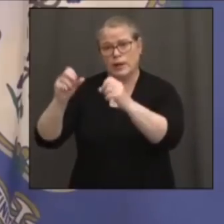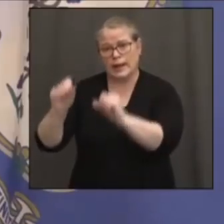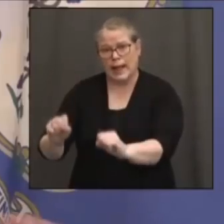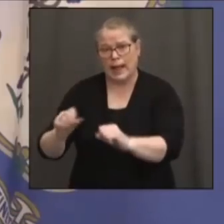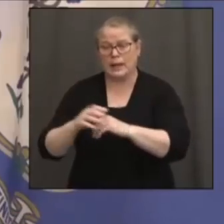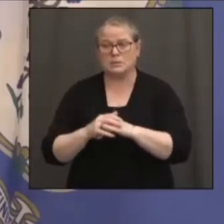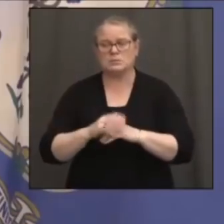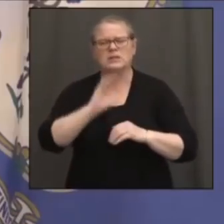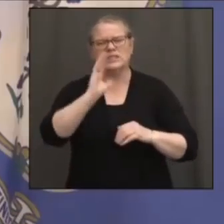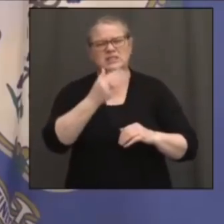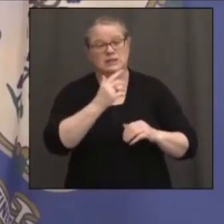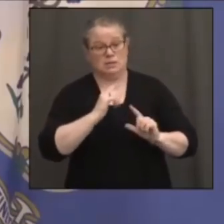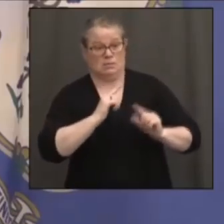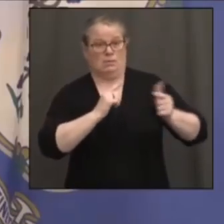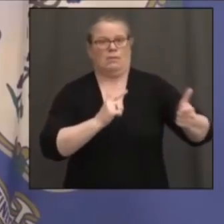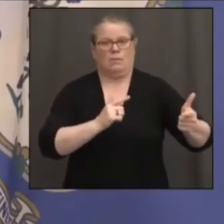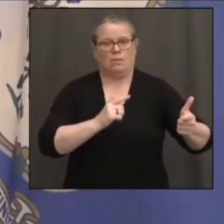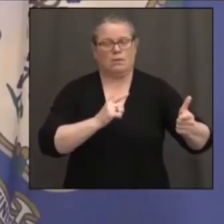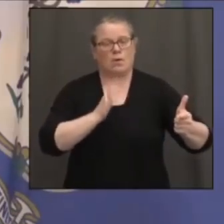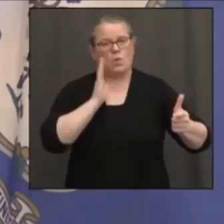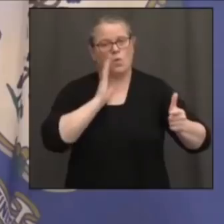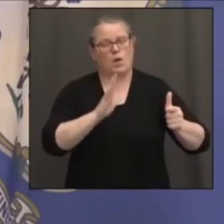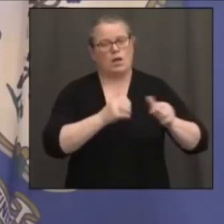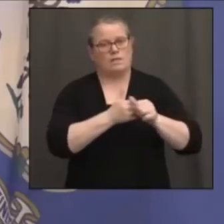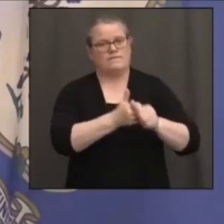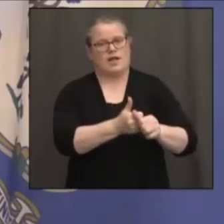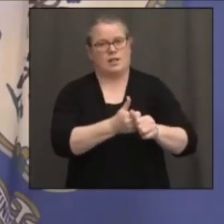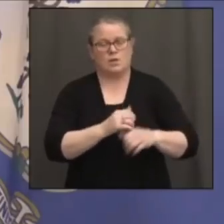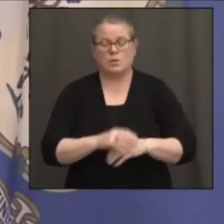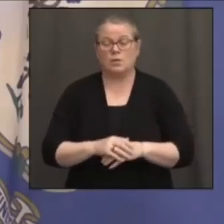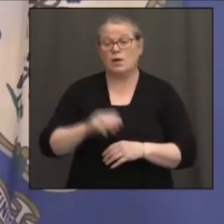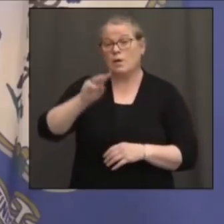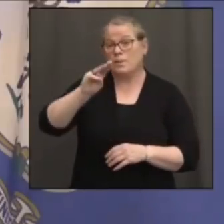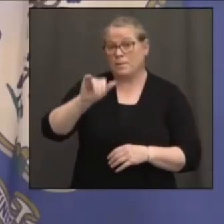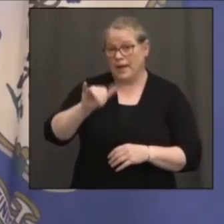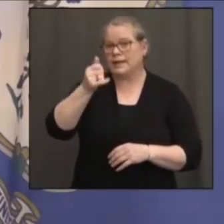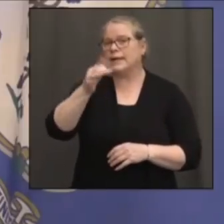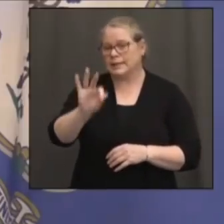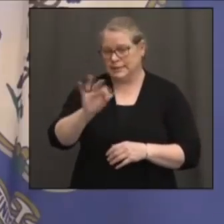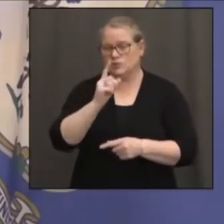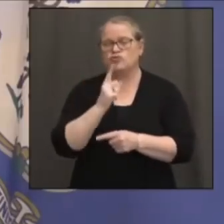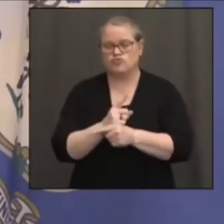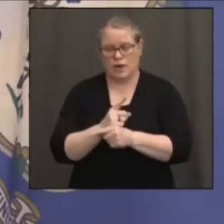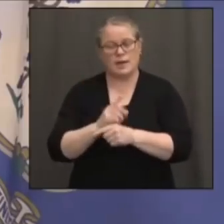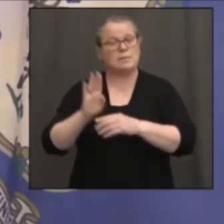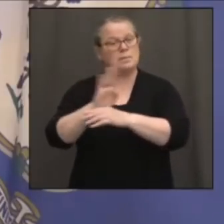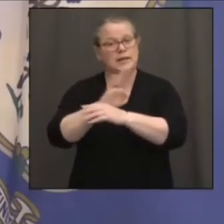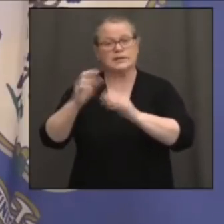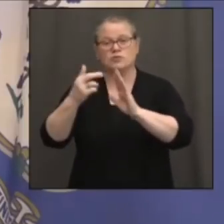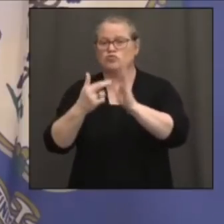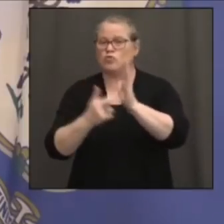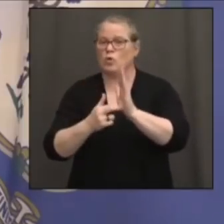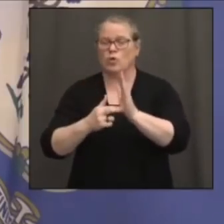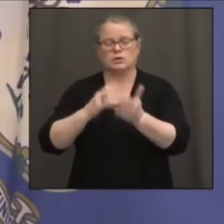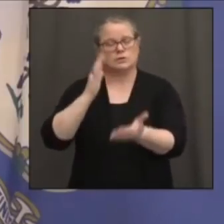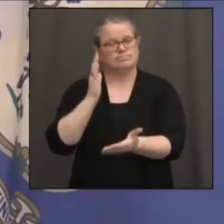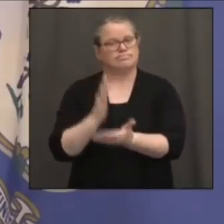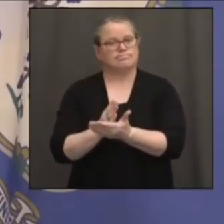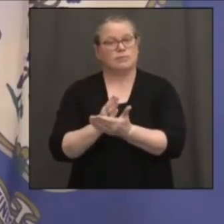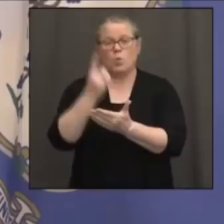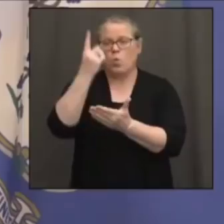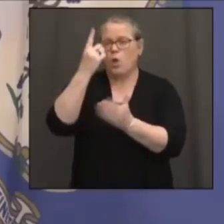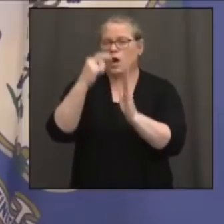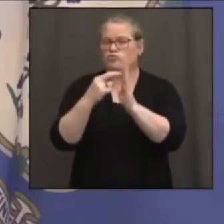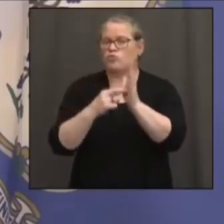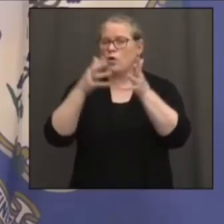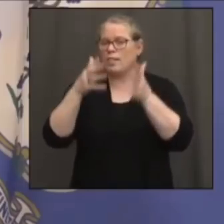though. We're ending those business restrictions with one exception, the indoor mask rule, and they'll be doing something the